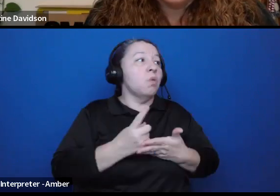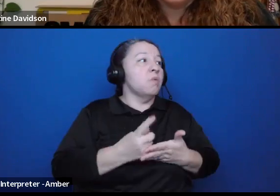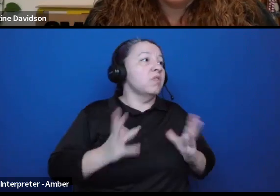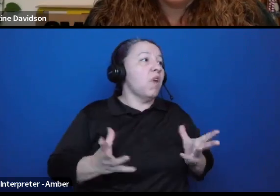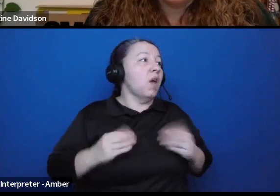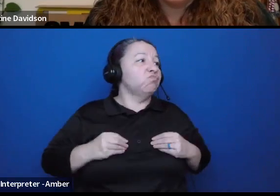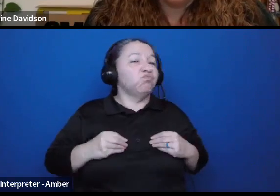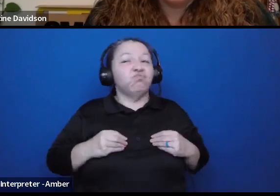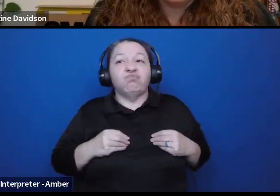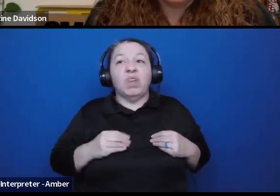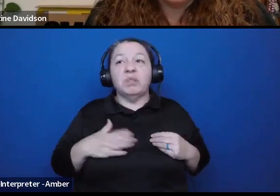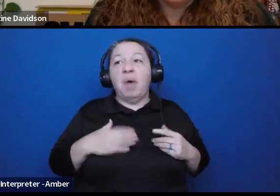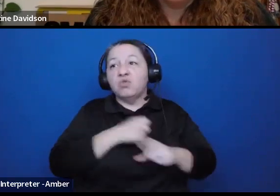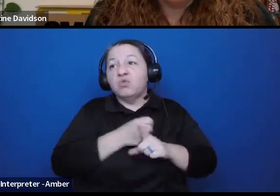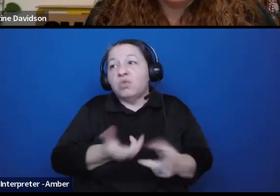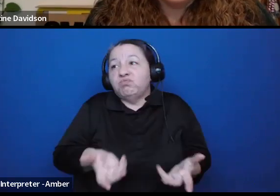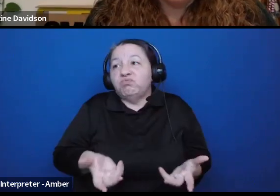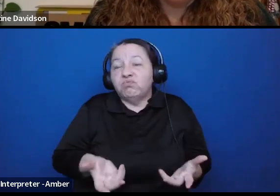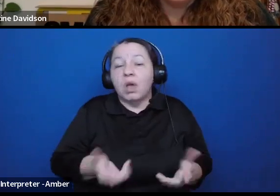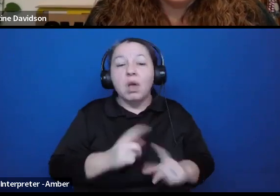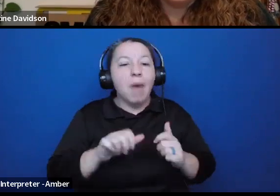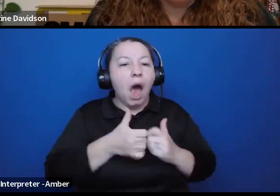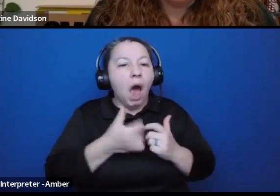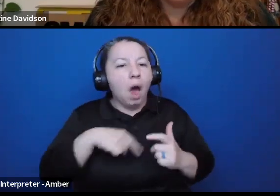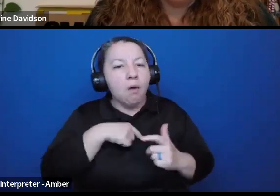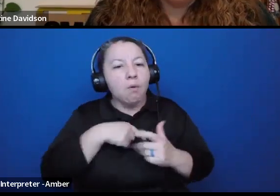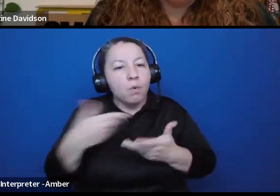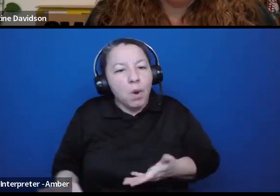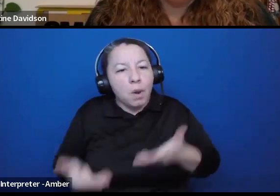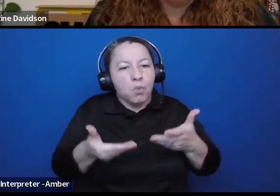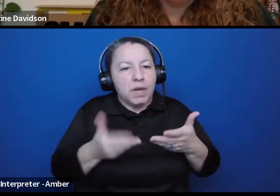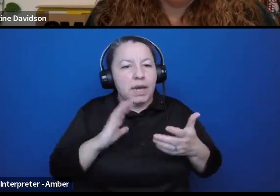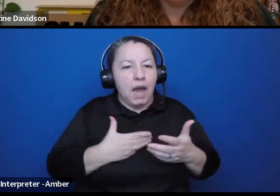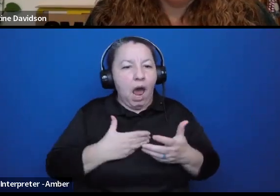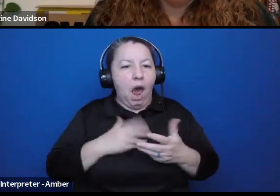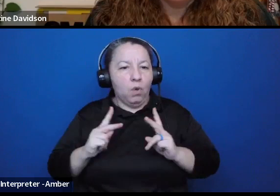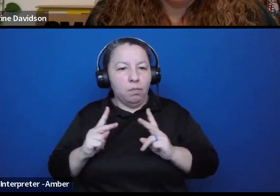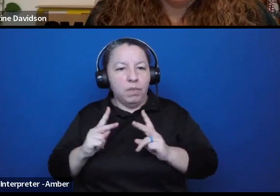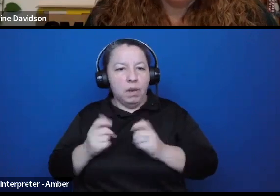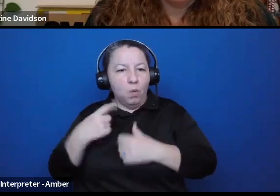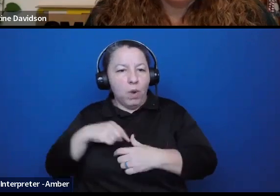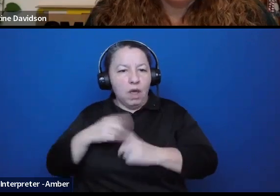also bringing along people with us and lifting up people with less privilege?